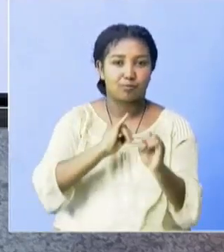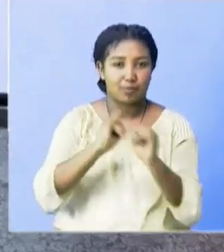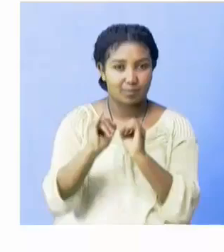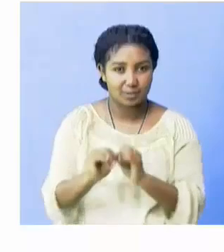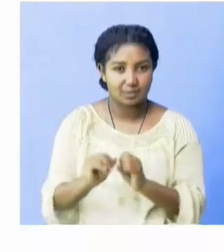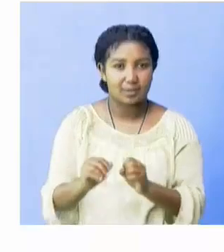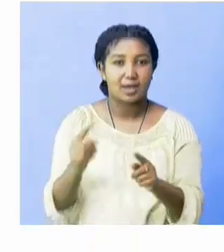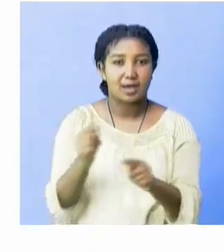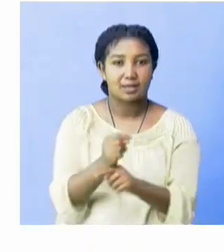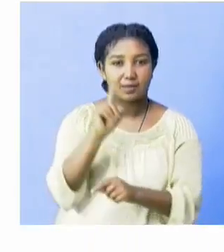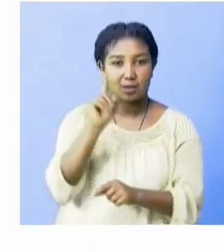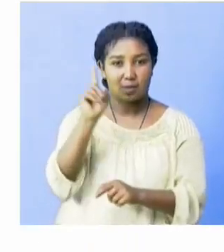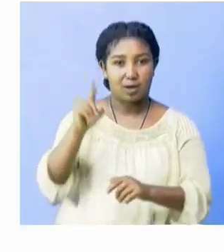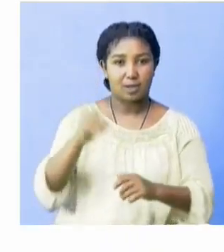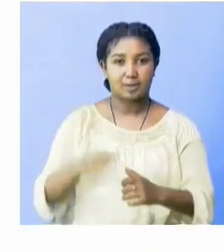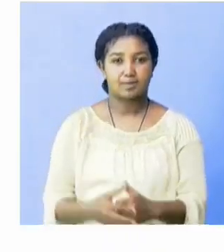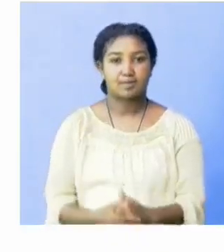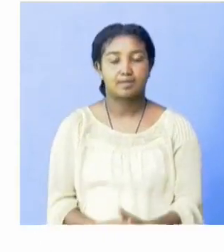Okay, activity 1.